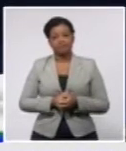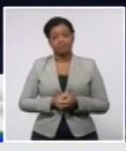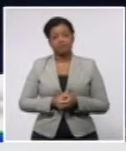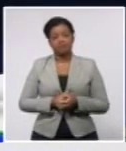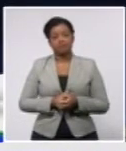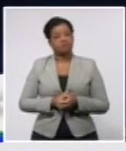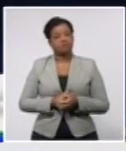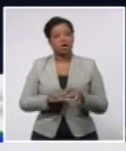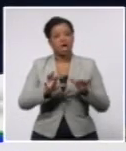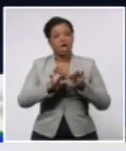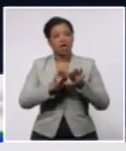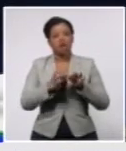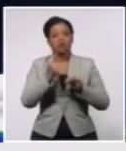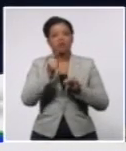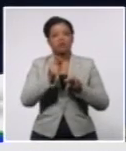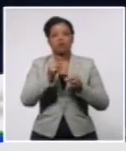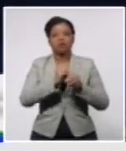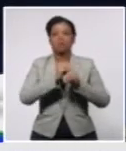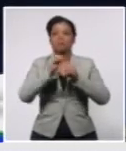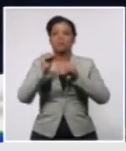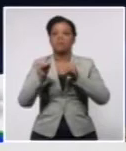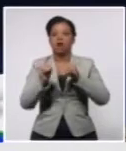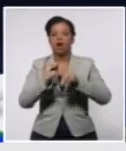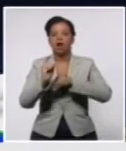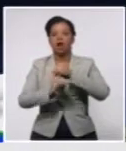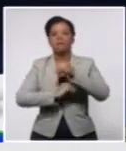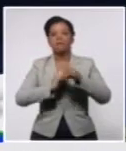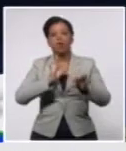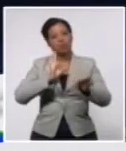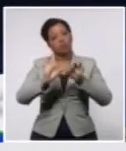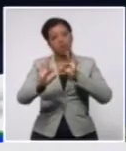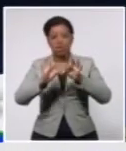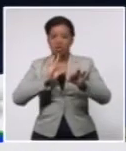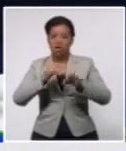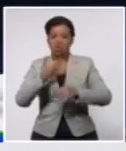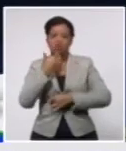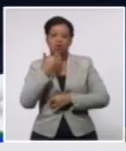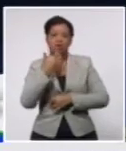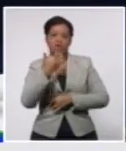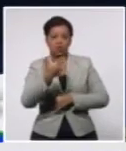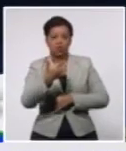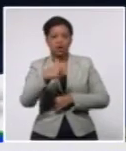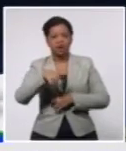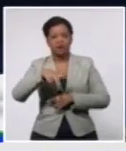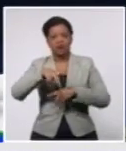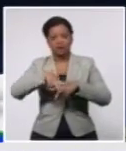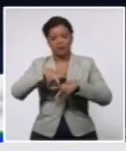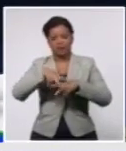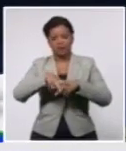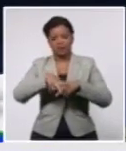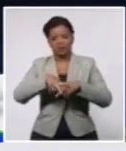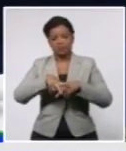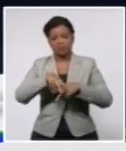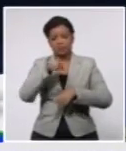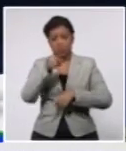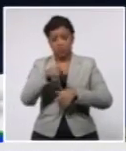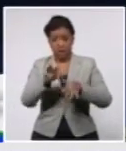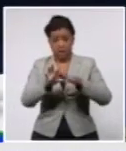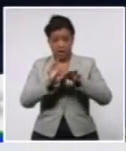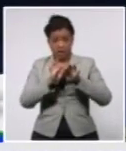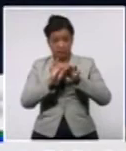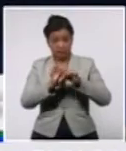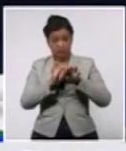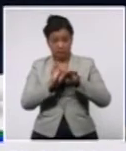in Havana. 4 patients in critical condition, in